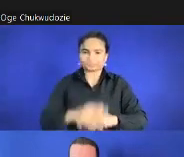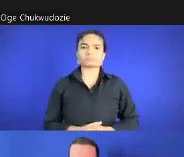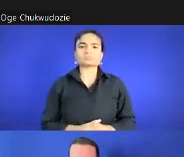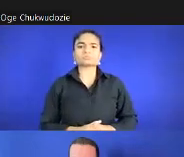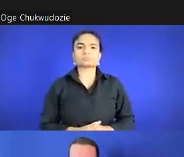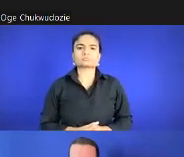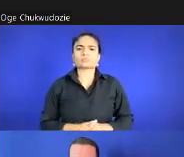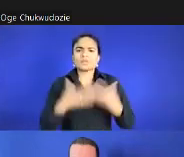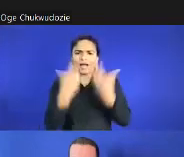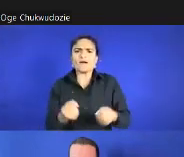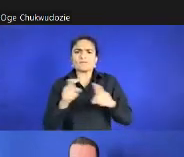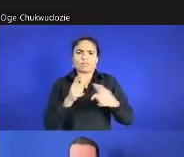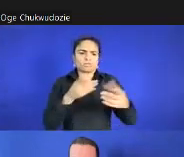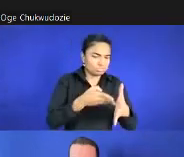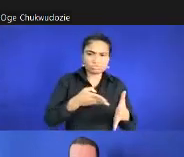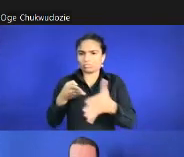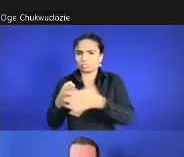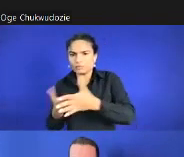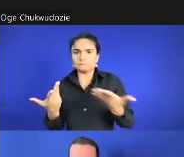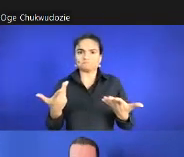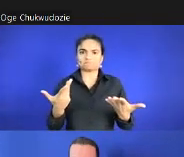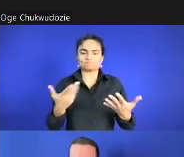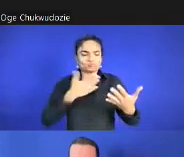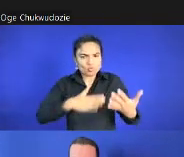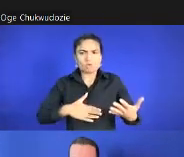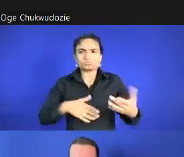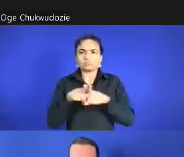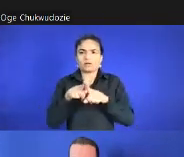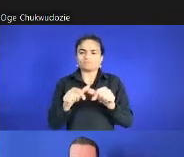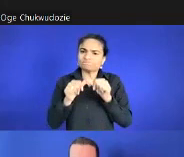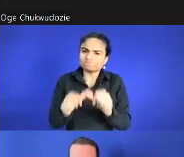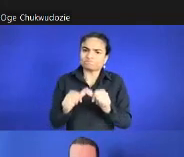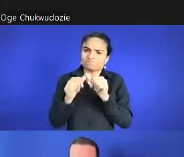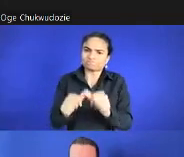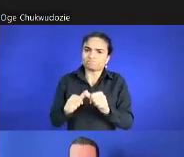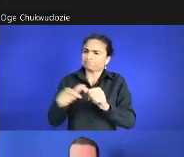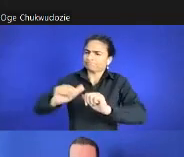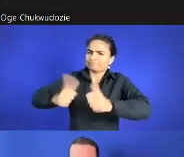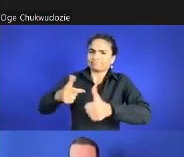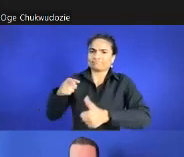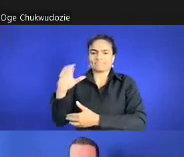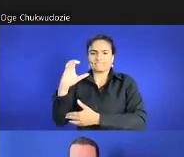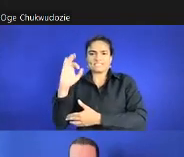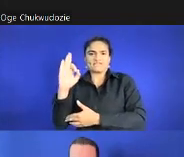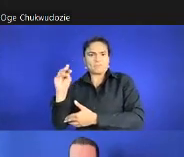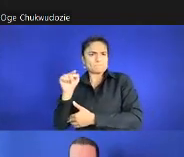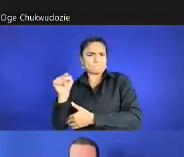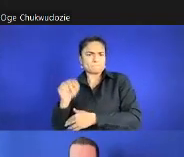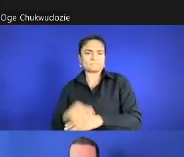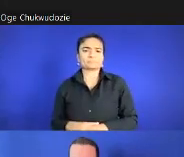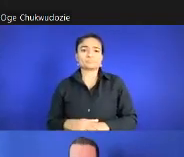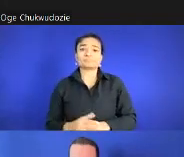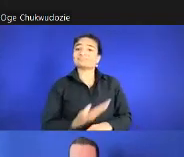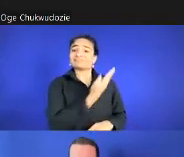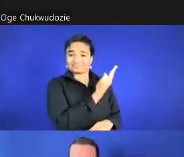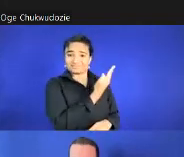CFM. Next slide, please. Okay, so we have other challenges also, which, can we just go back one step?